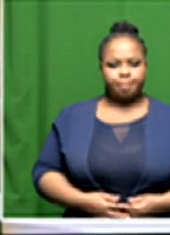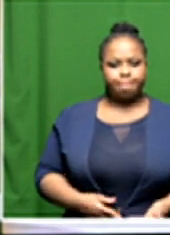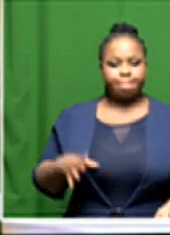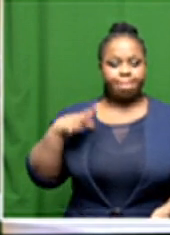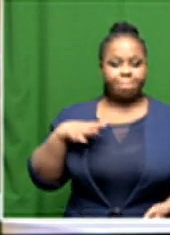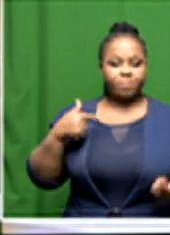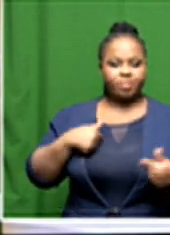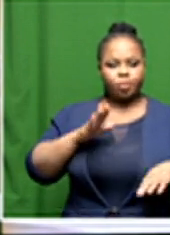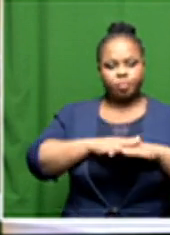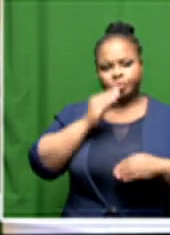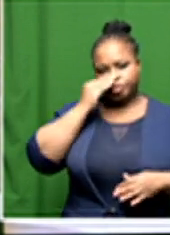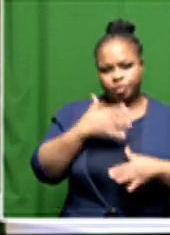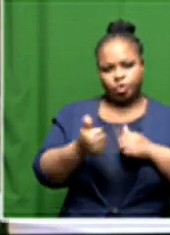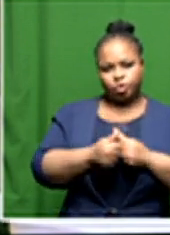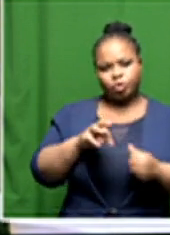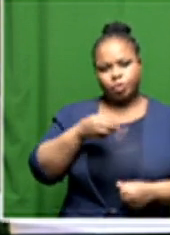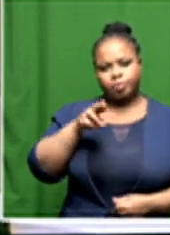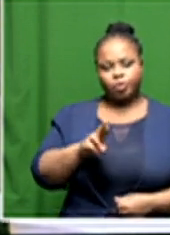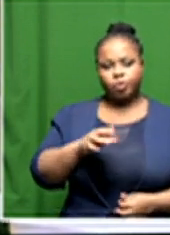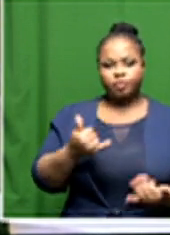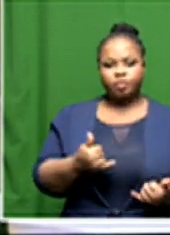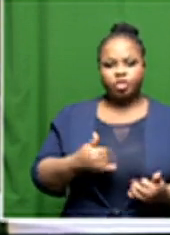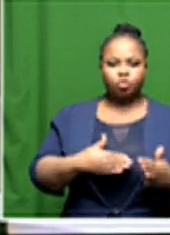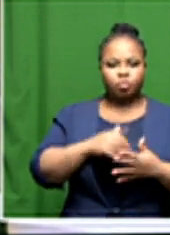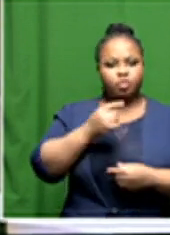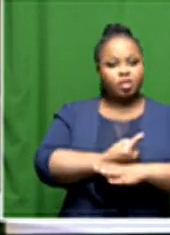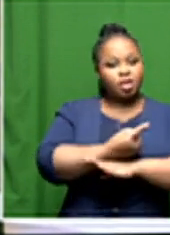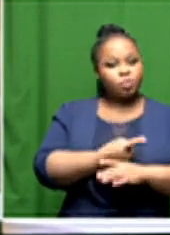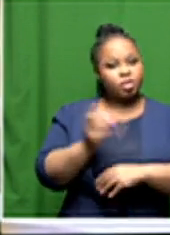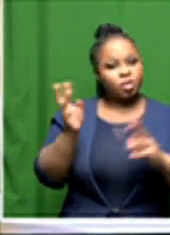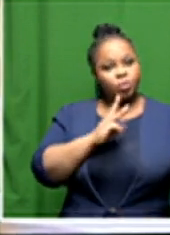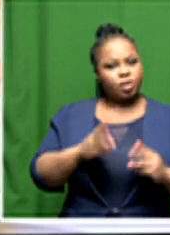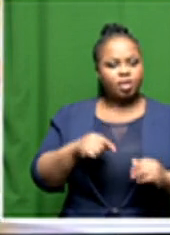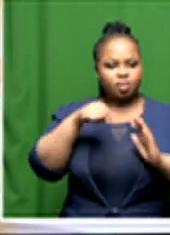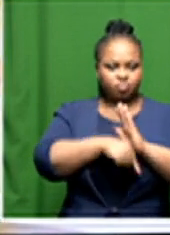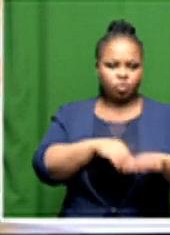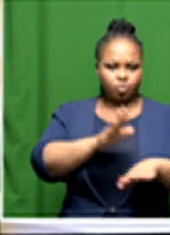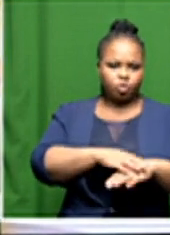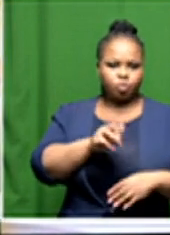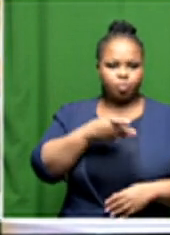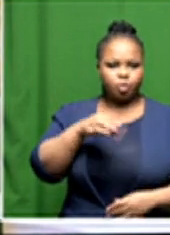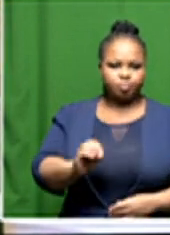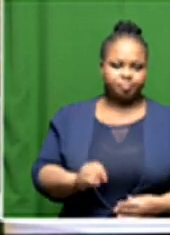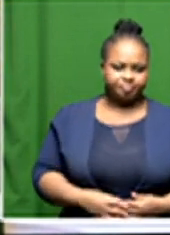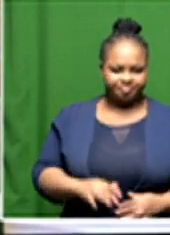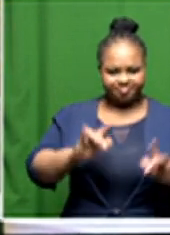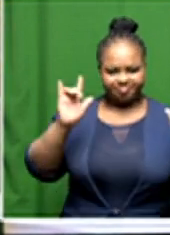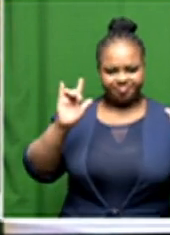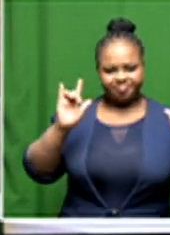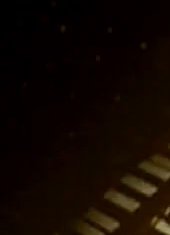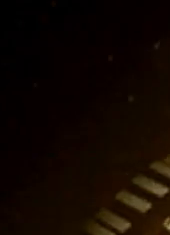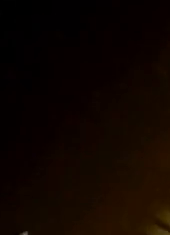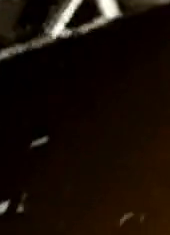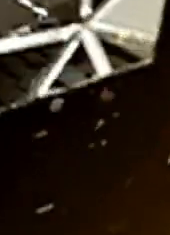That's it from me. More news with my colleague Nompumelelo Siziba at the top of the hour. Your weather details are coming up next with Mpho Rasimpi. Goodbye.